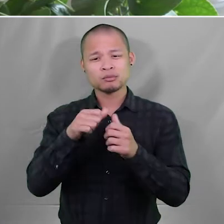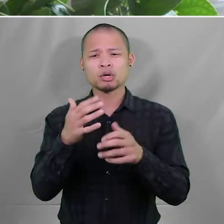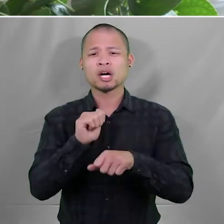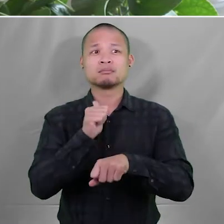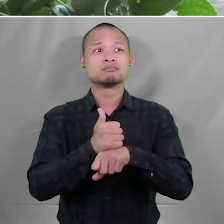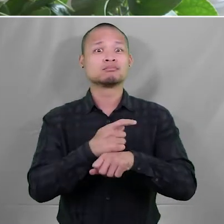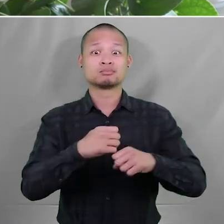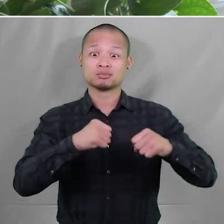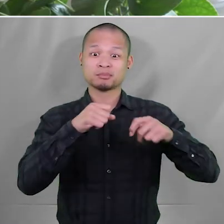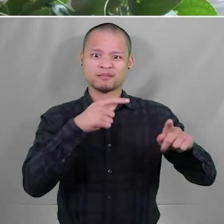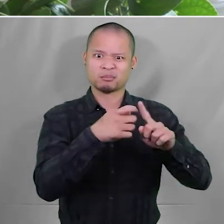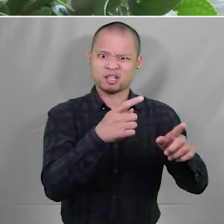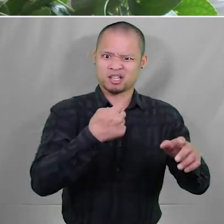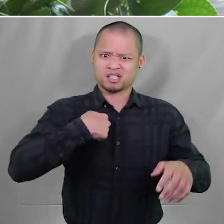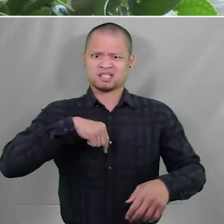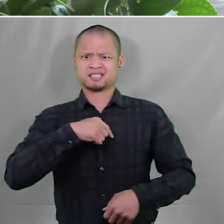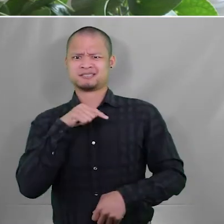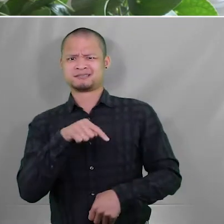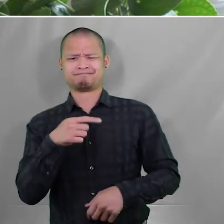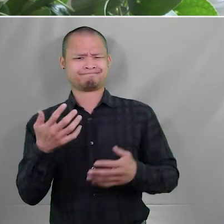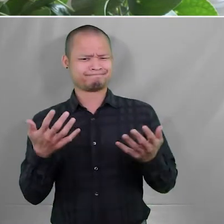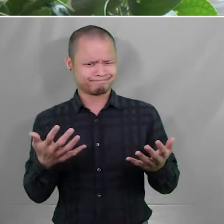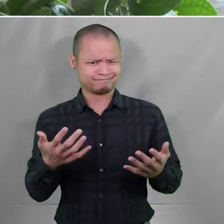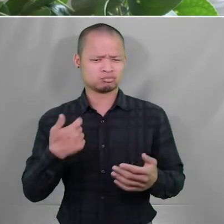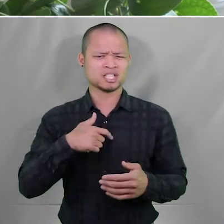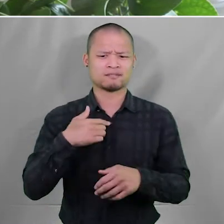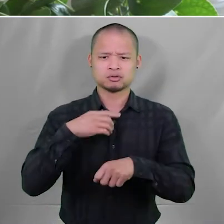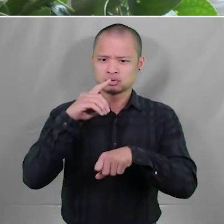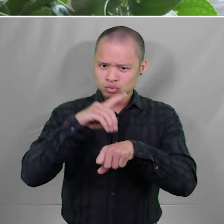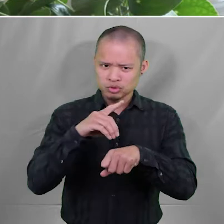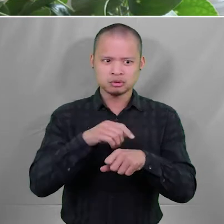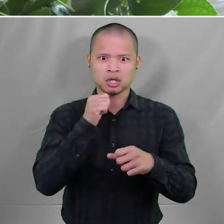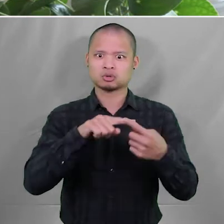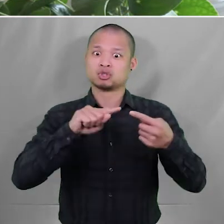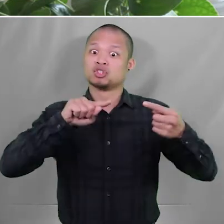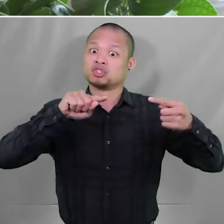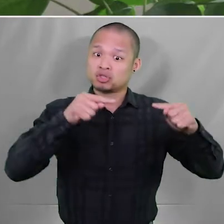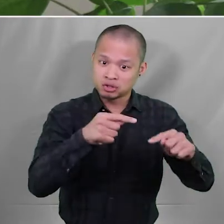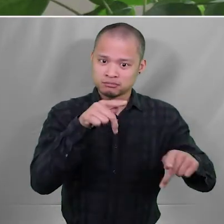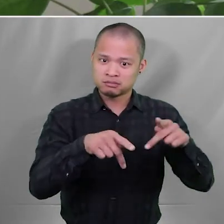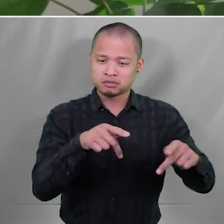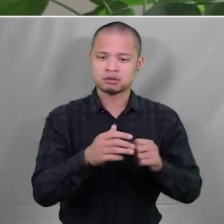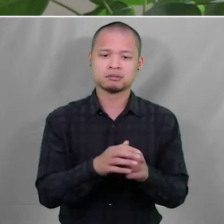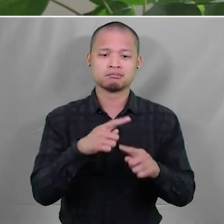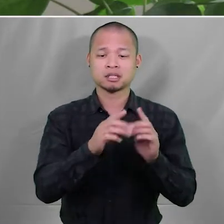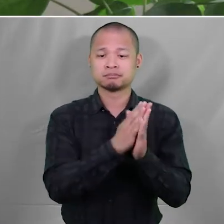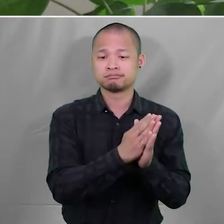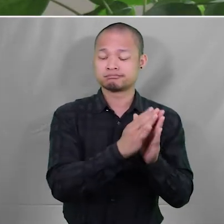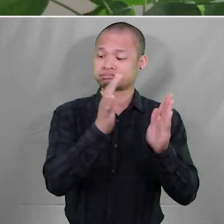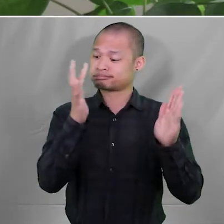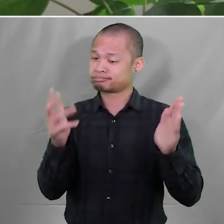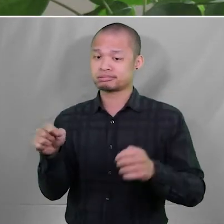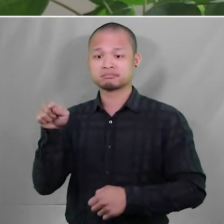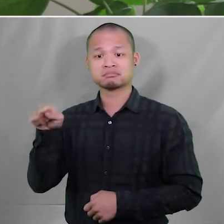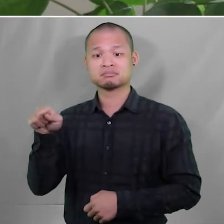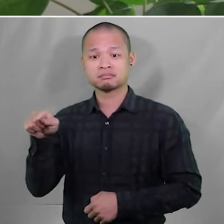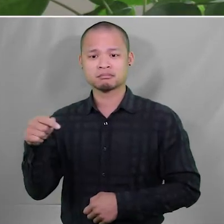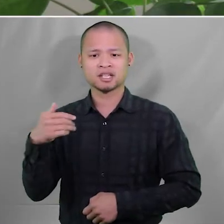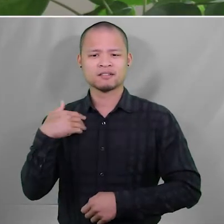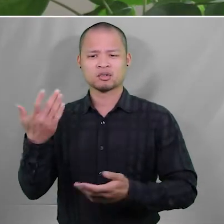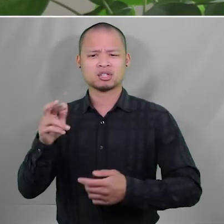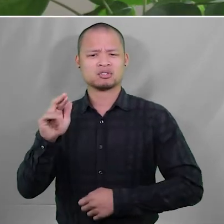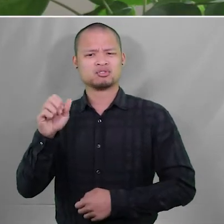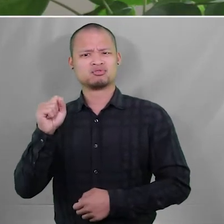place to protect people from us, and we have a duty to not hurt people. And so on the other end of the continuum, there is